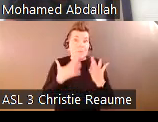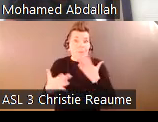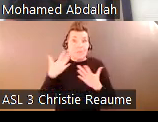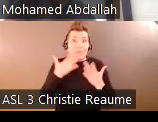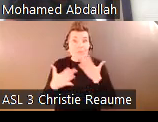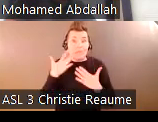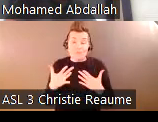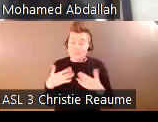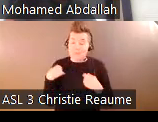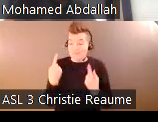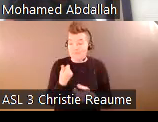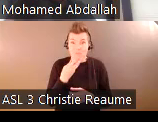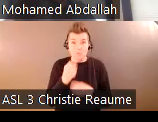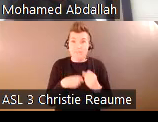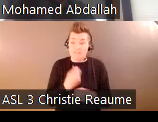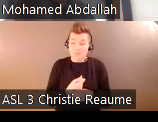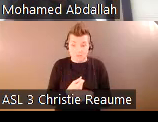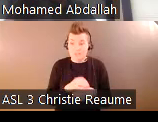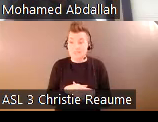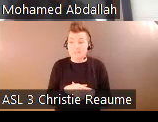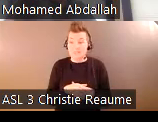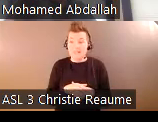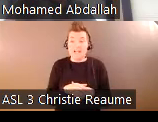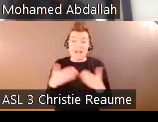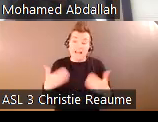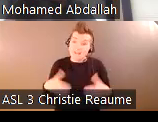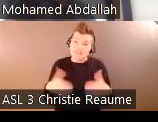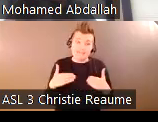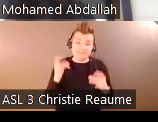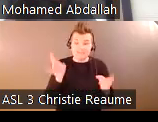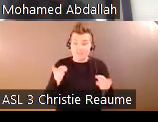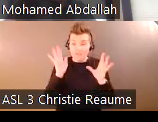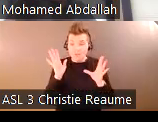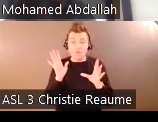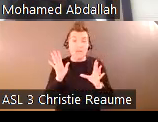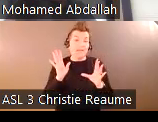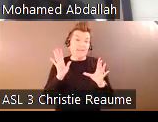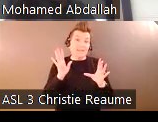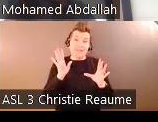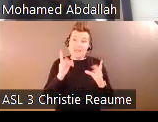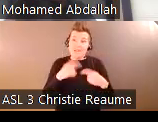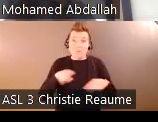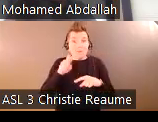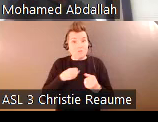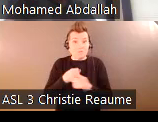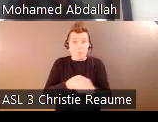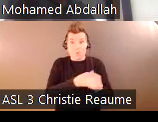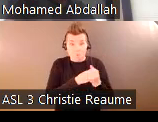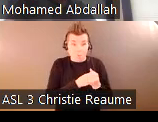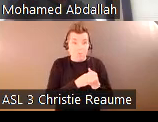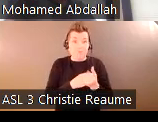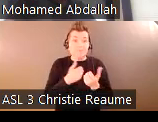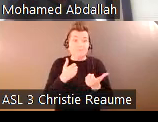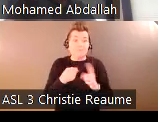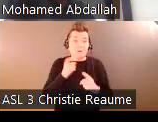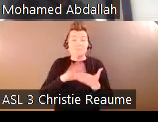couple of years. And also there's a lot of stigma around individuals that are being supported by community agencies in general, with